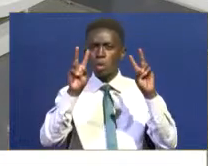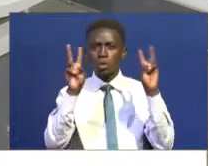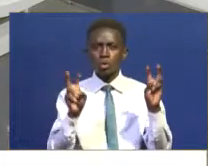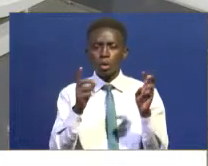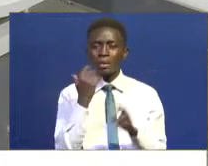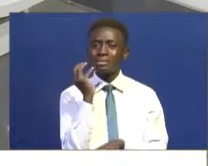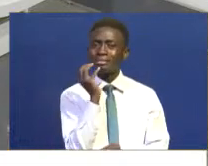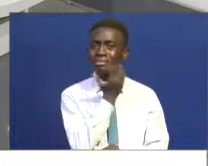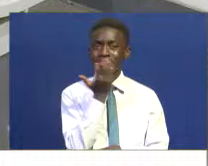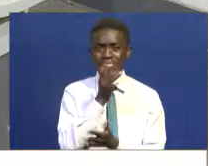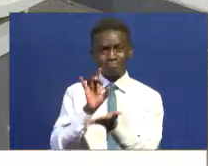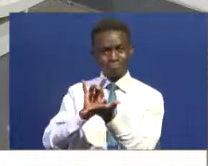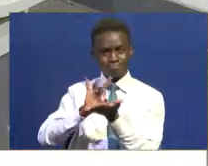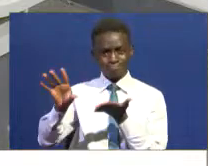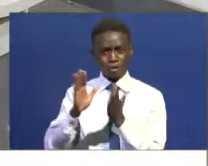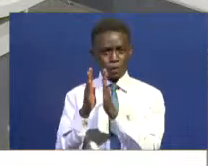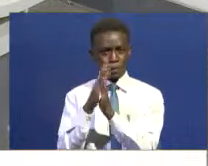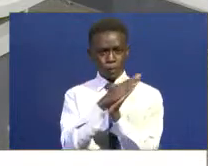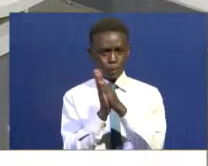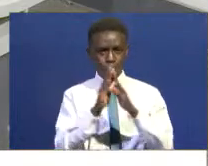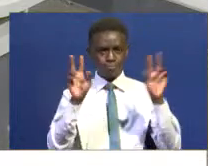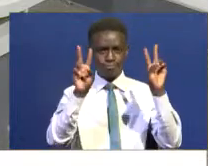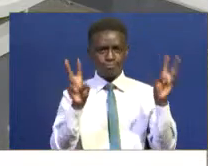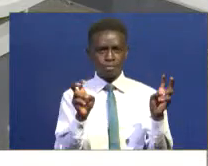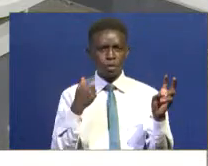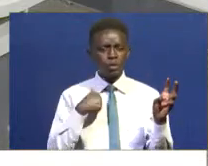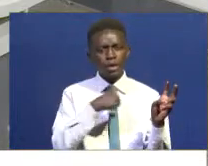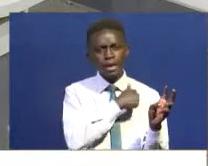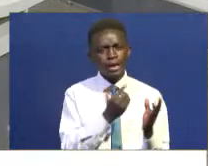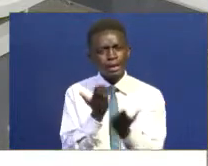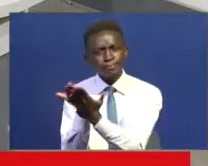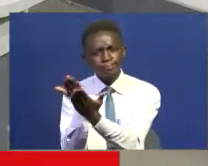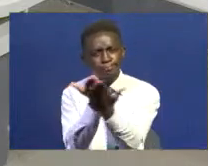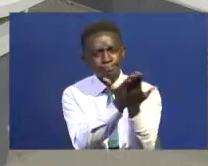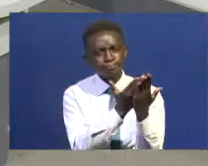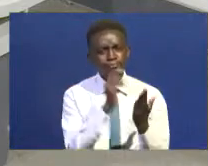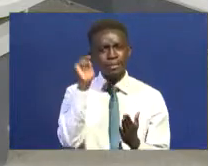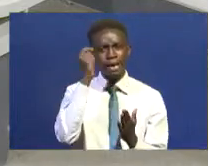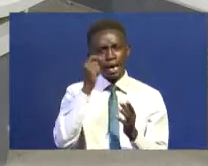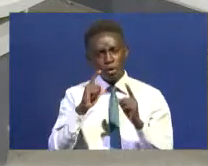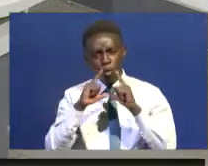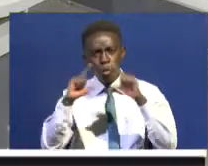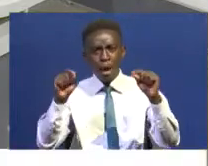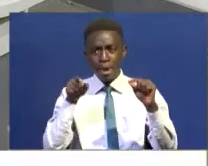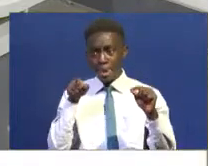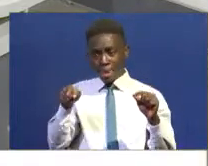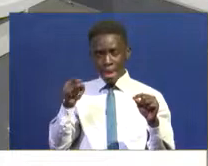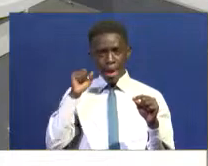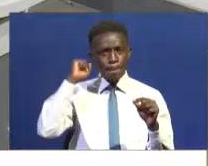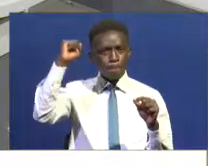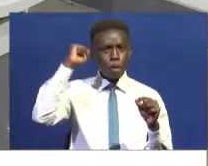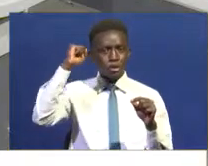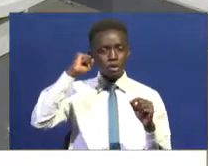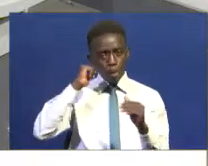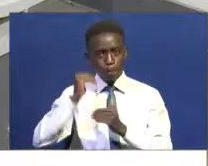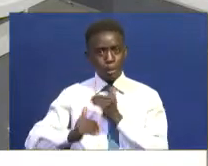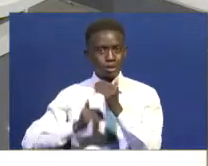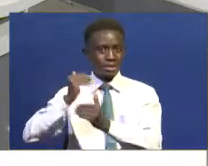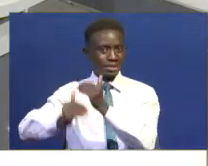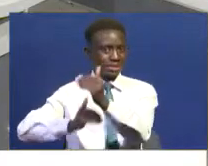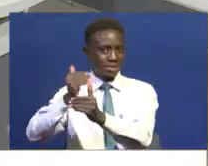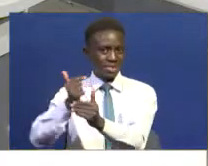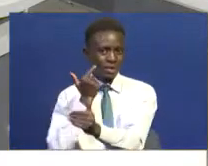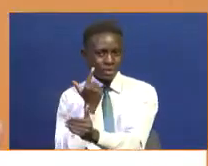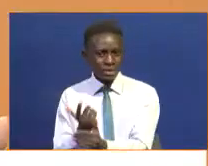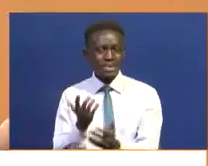much. And we are trying to plead with Kenyans that, hey, look here, this is a political process. It has now taken a legal turn and things will be